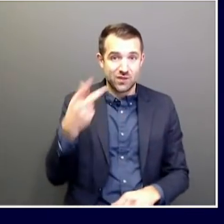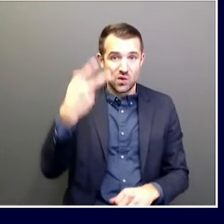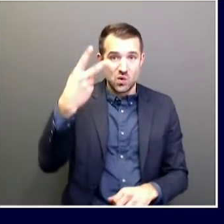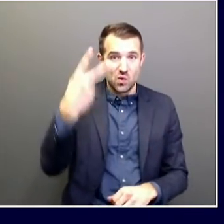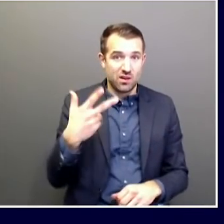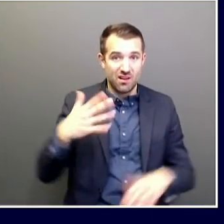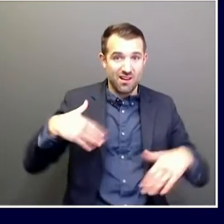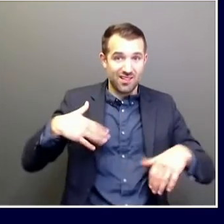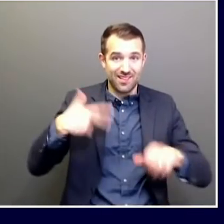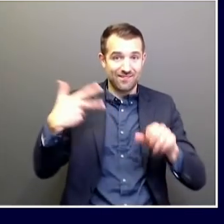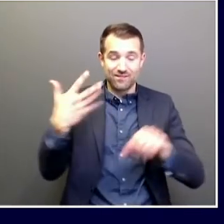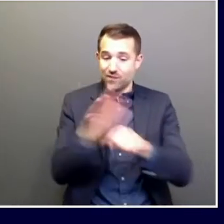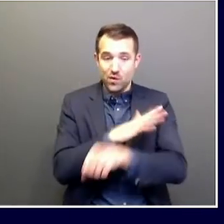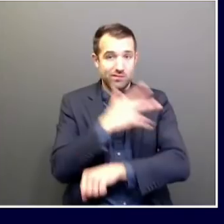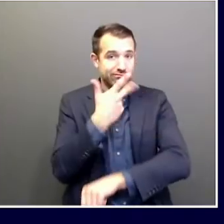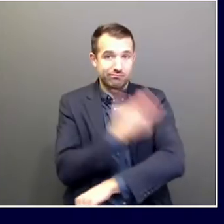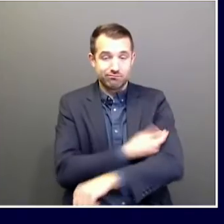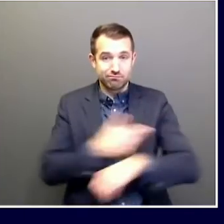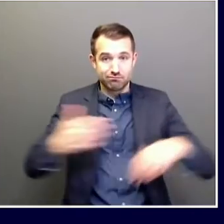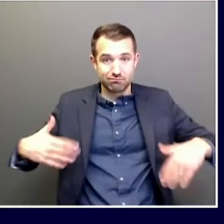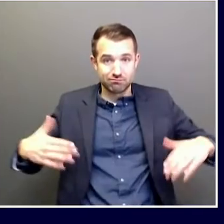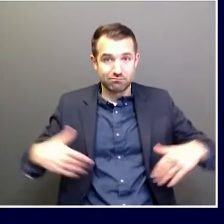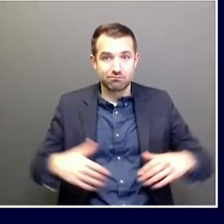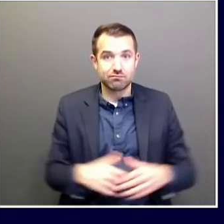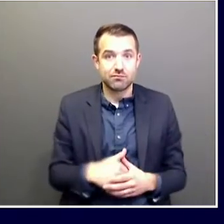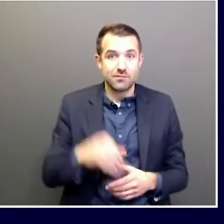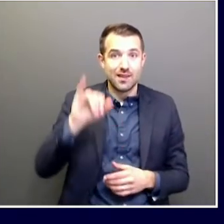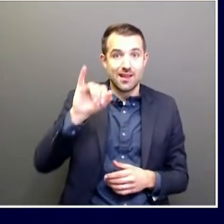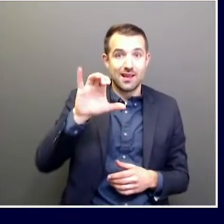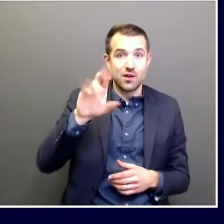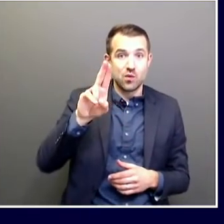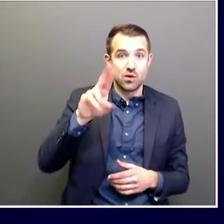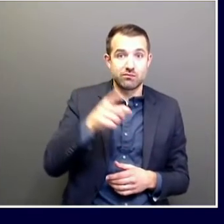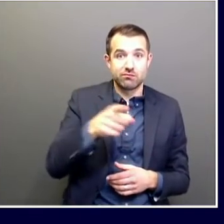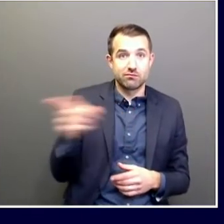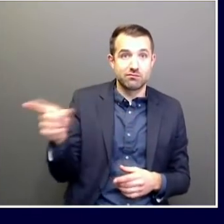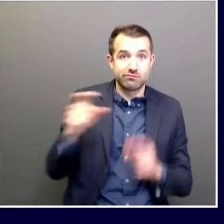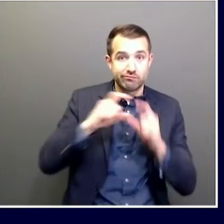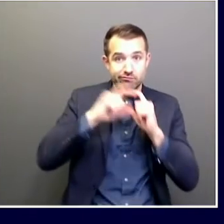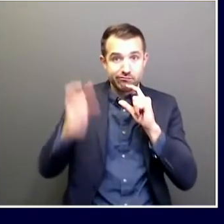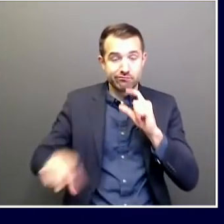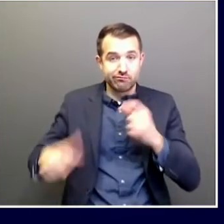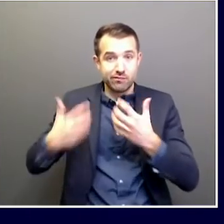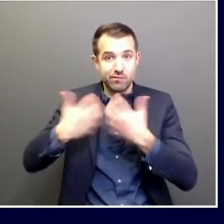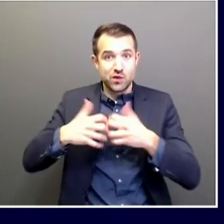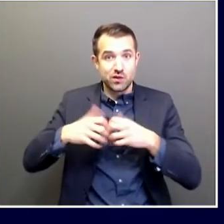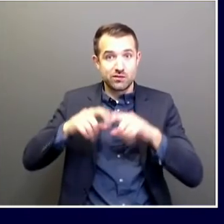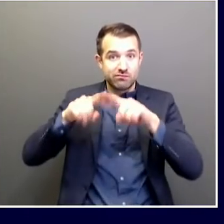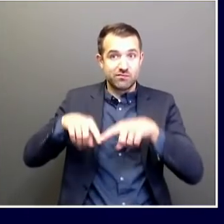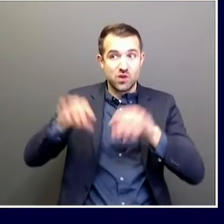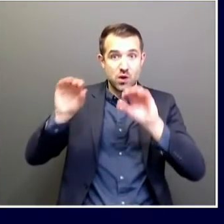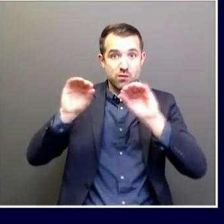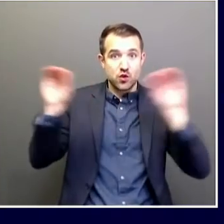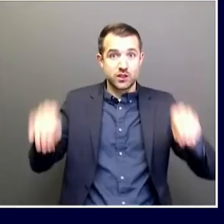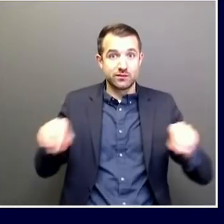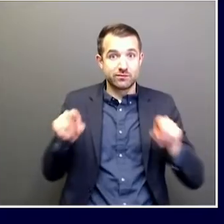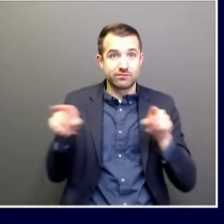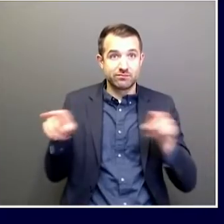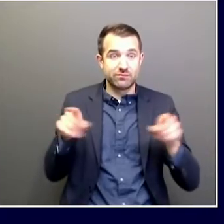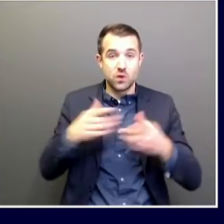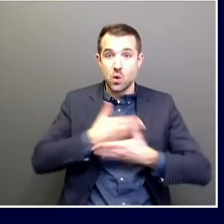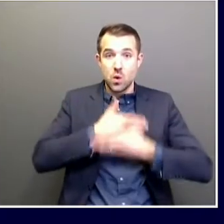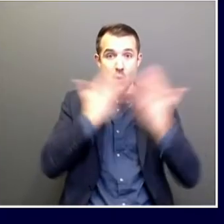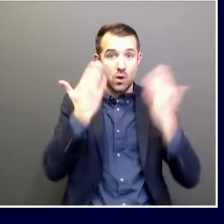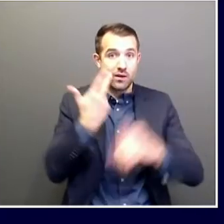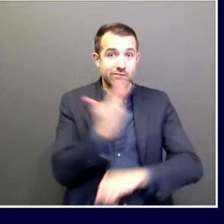turn to intensive care units and people on ventilators, the percentage who are not fully vaccinated grows even